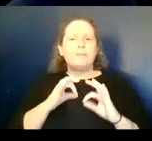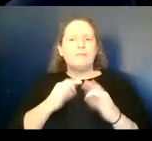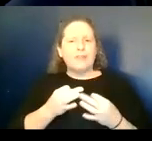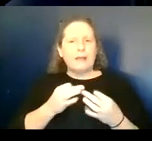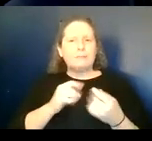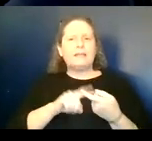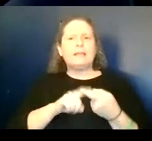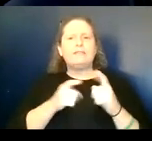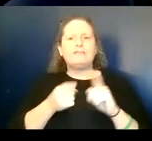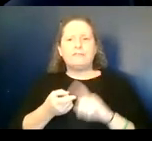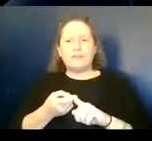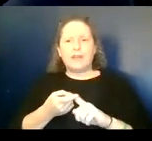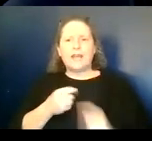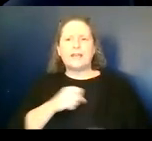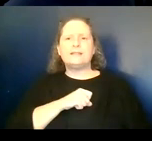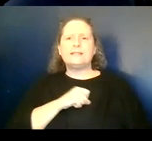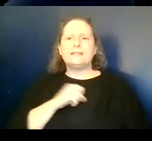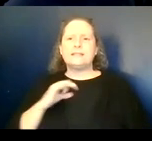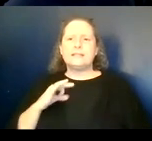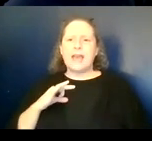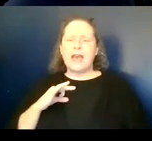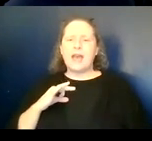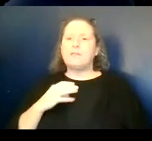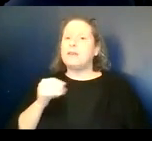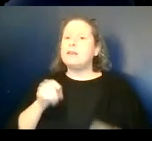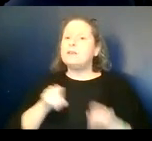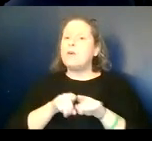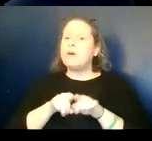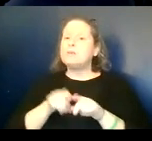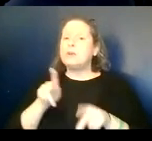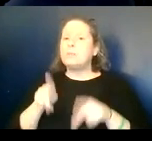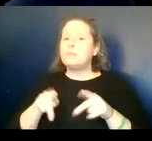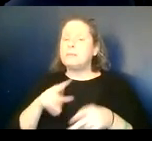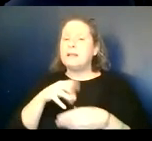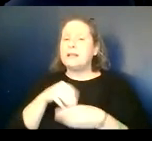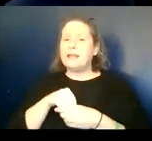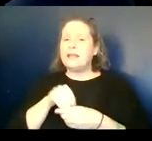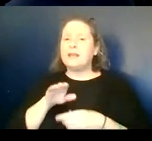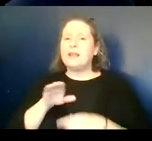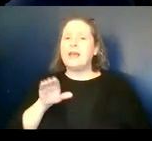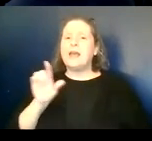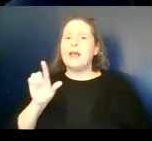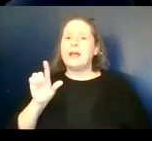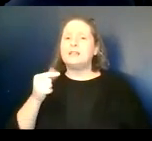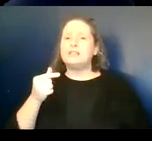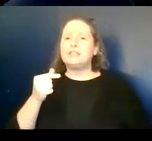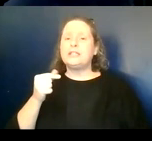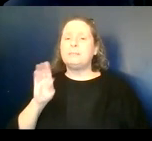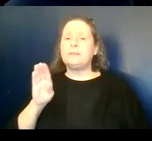friends, staff, and even people within the LGBTQ plus